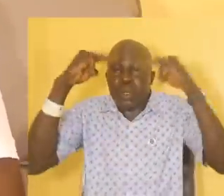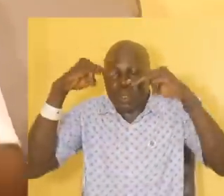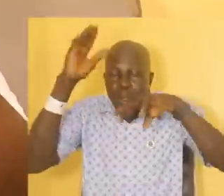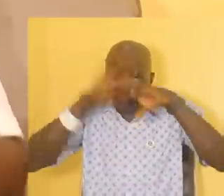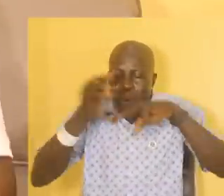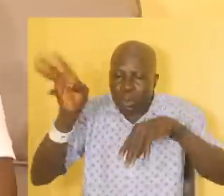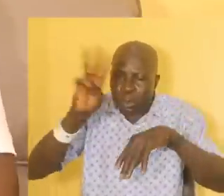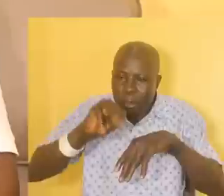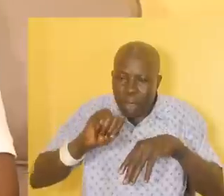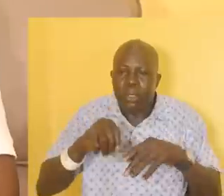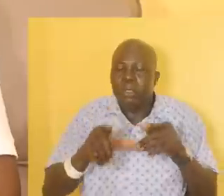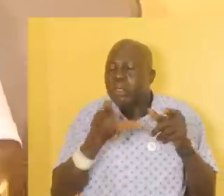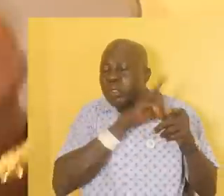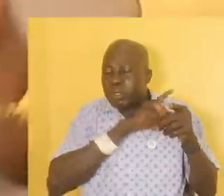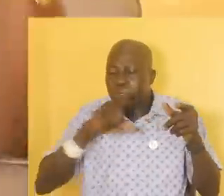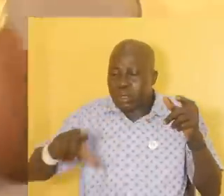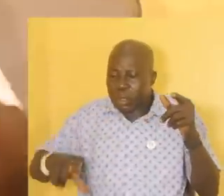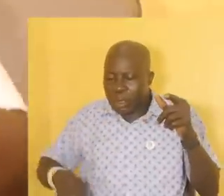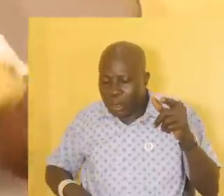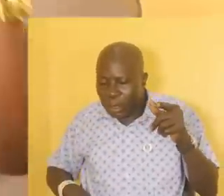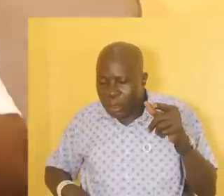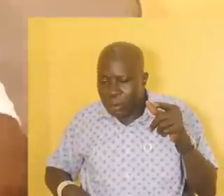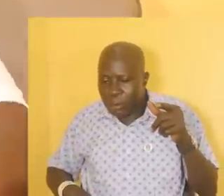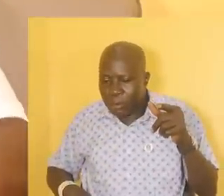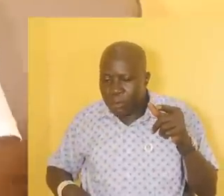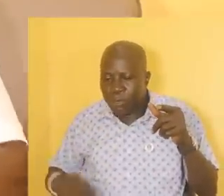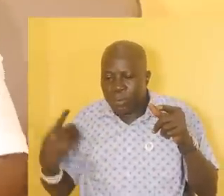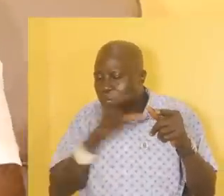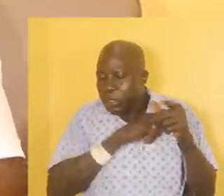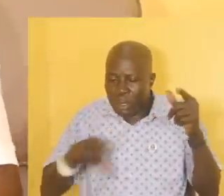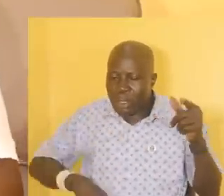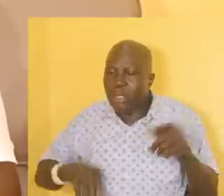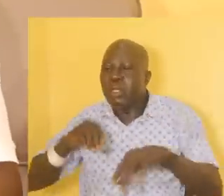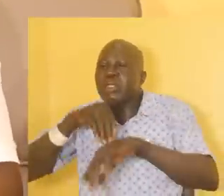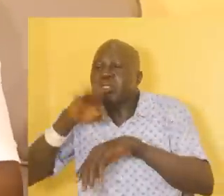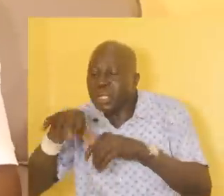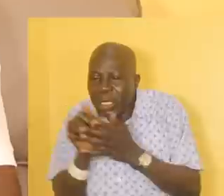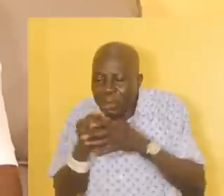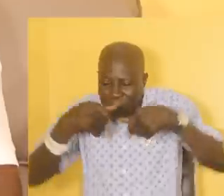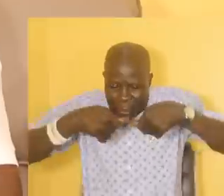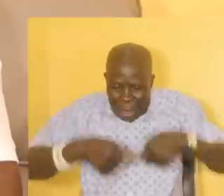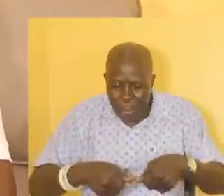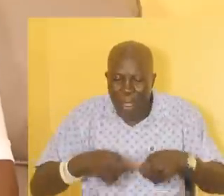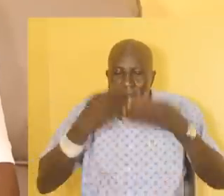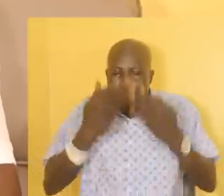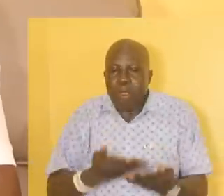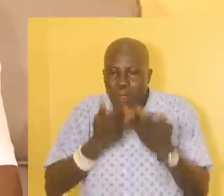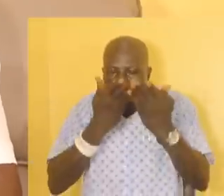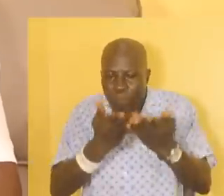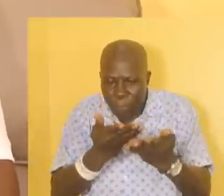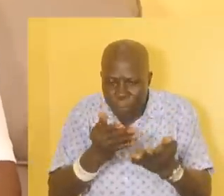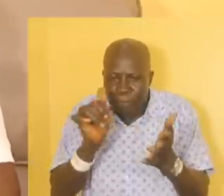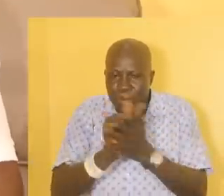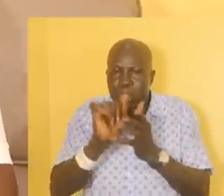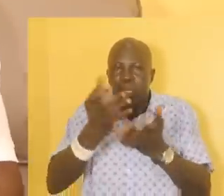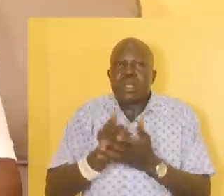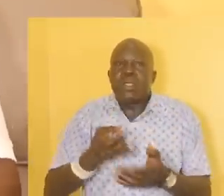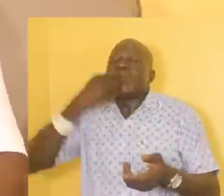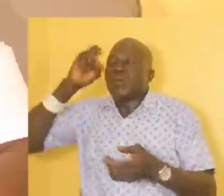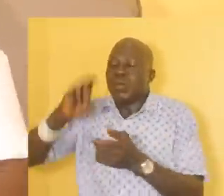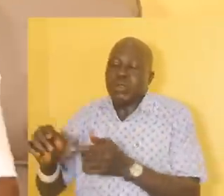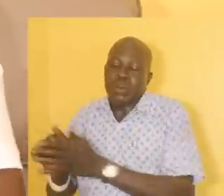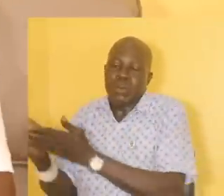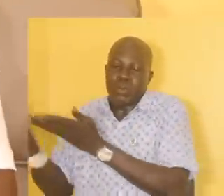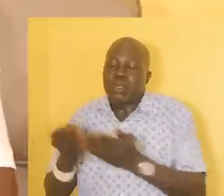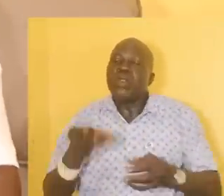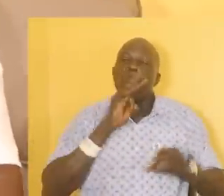blessing upon them. The Lord said the establishment of their offering. That's